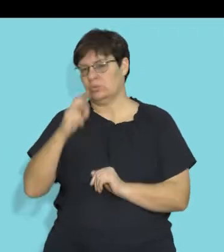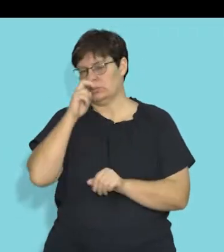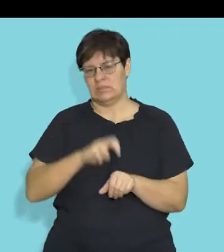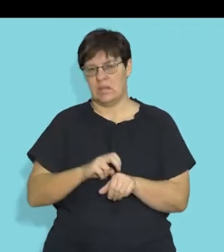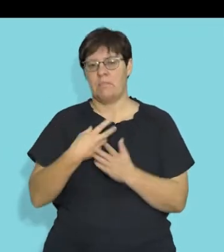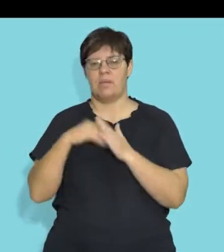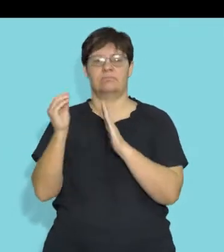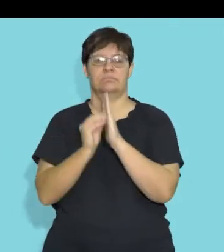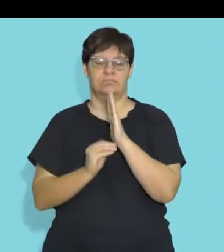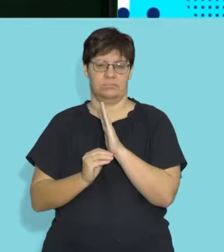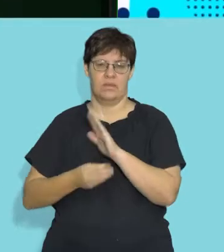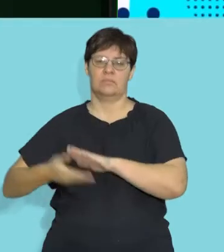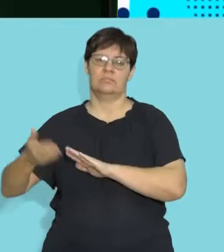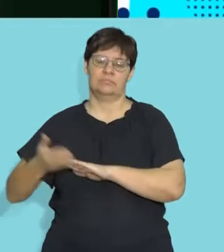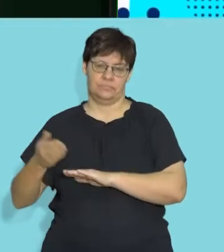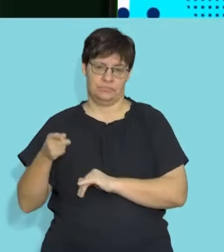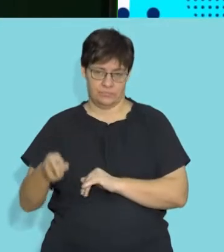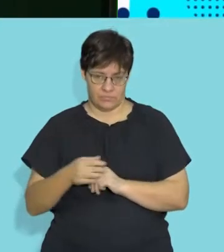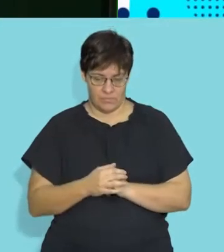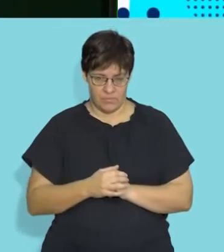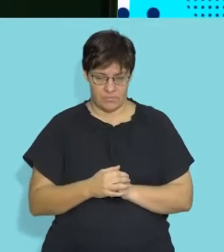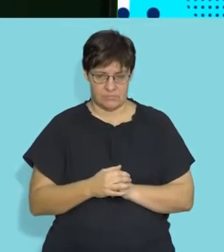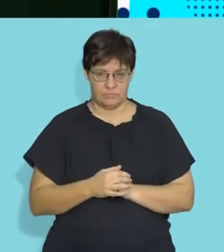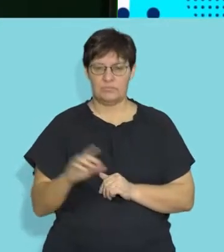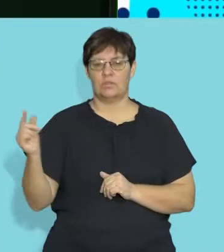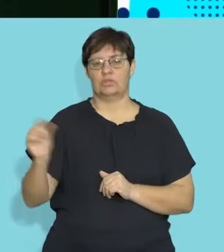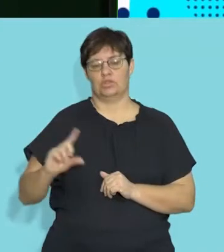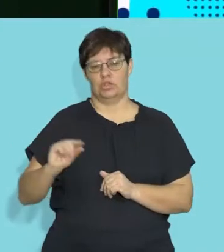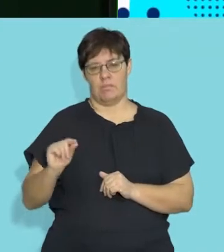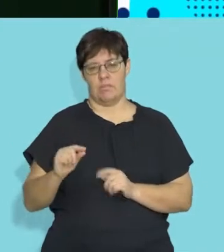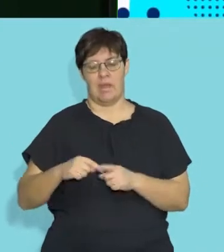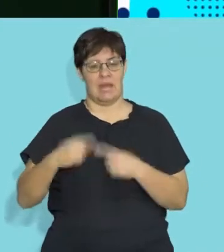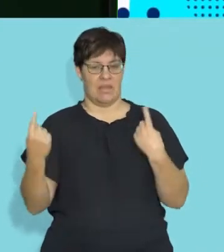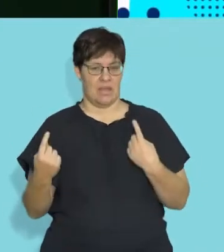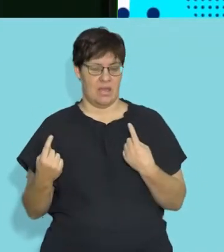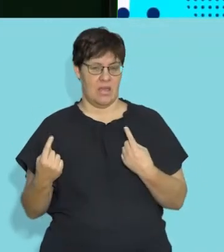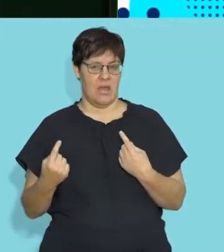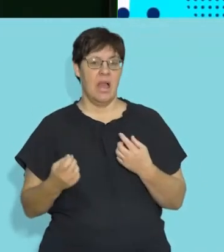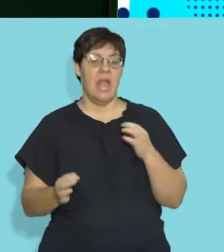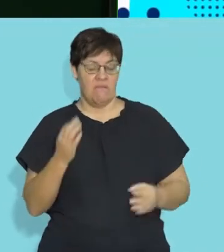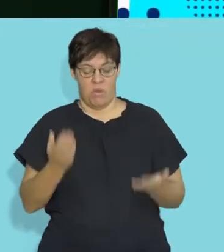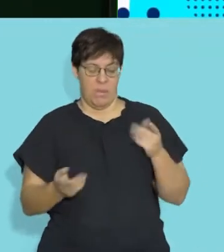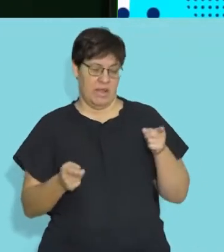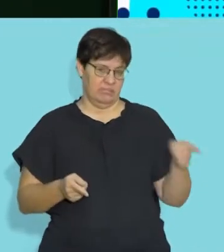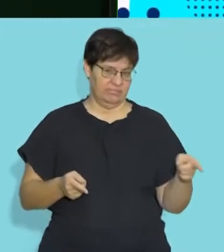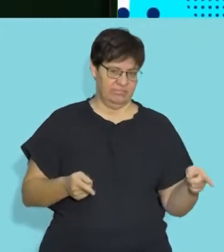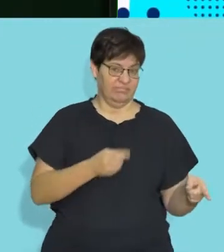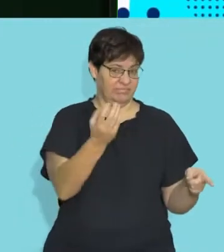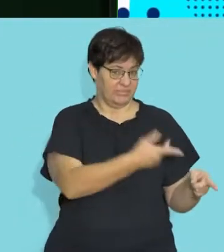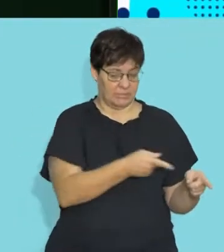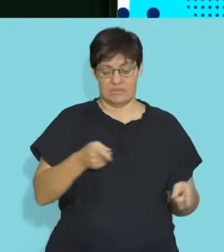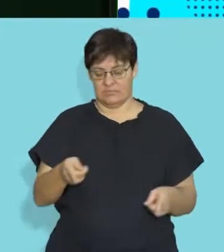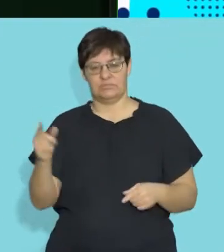to be able to keep a record or run this periodic inventory system. It's a cheaper alternate if you compare it to